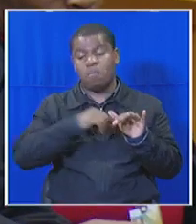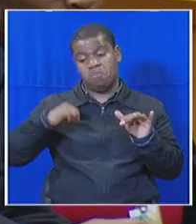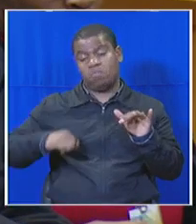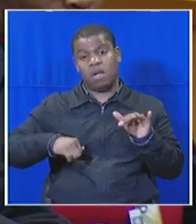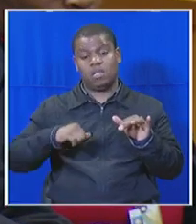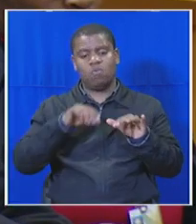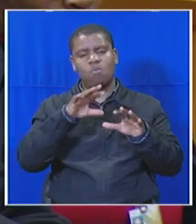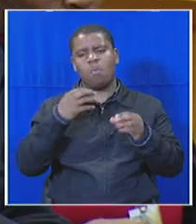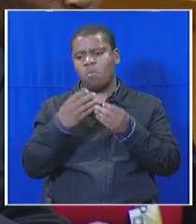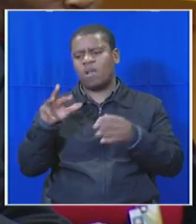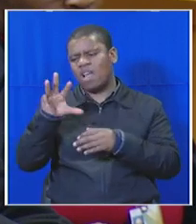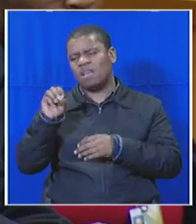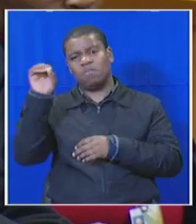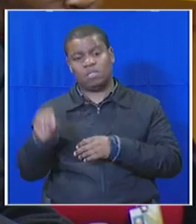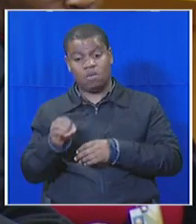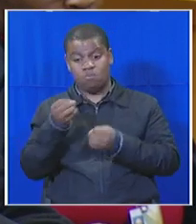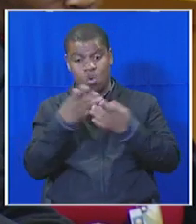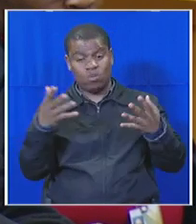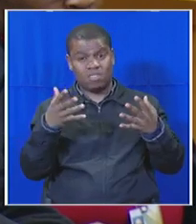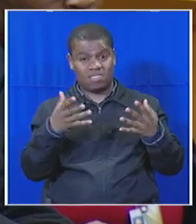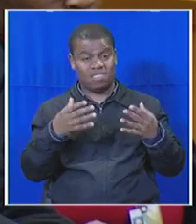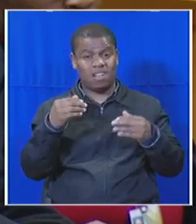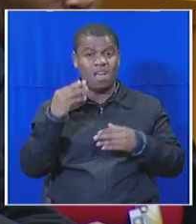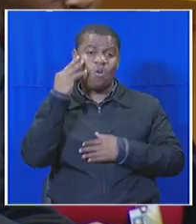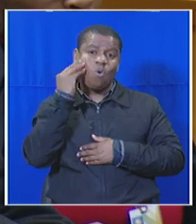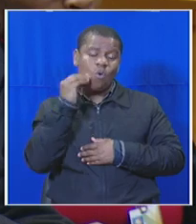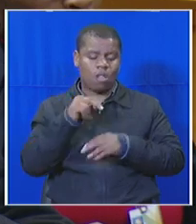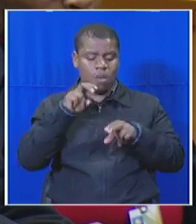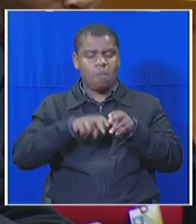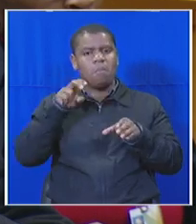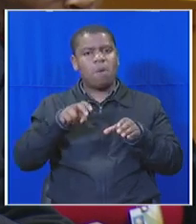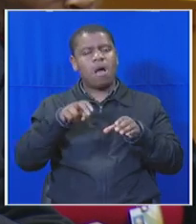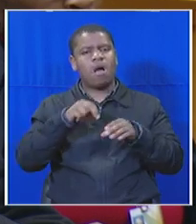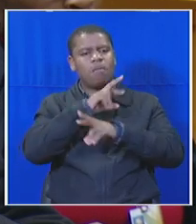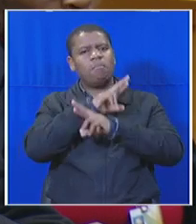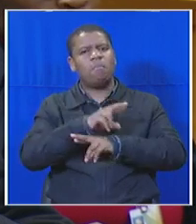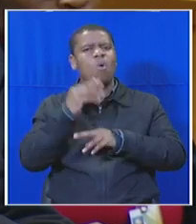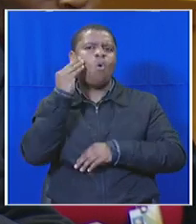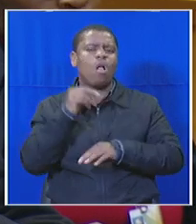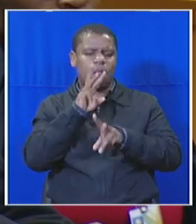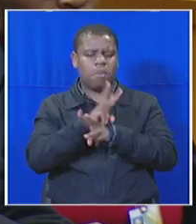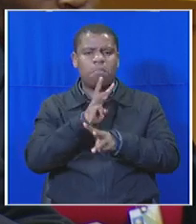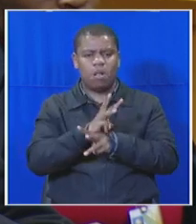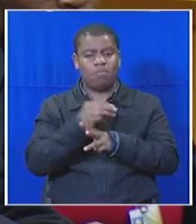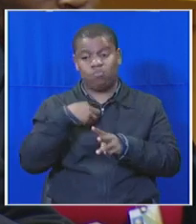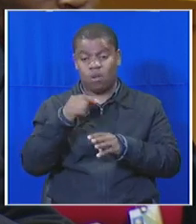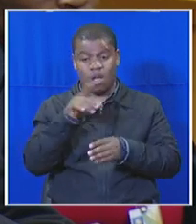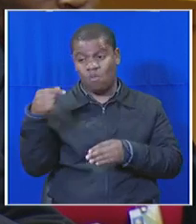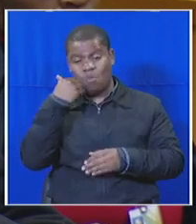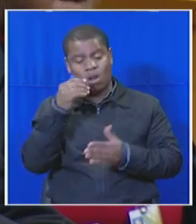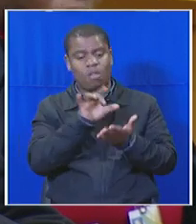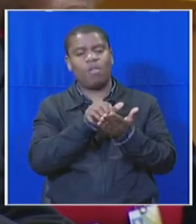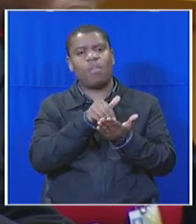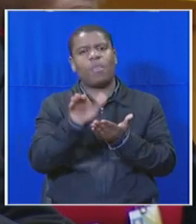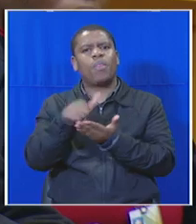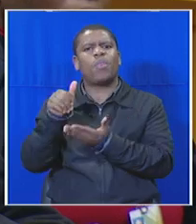are pensioners and indigents, may soon find themselves homeless. Further notes that